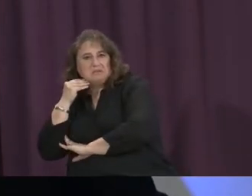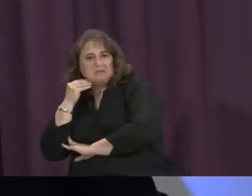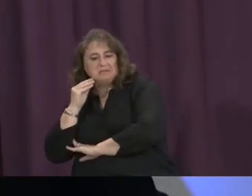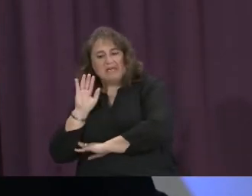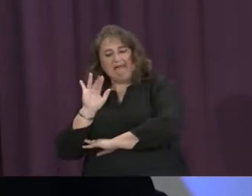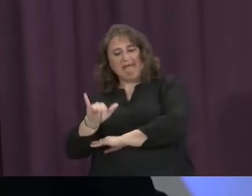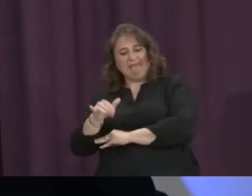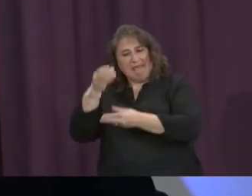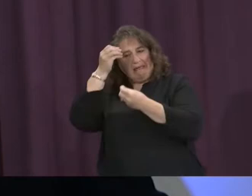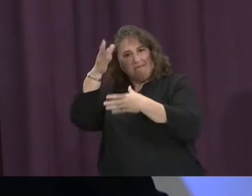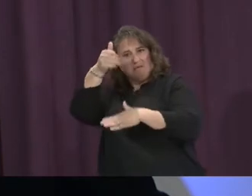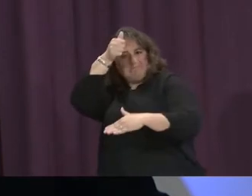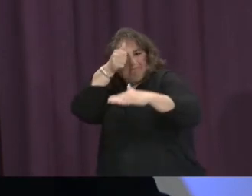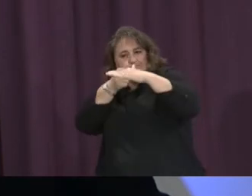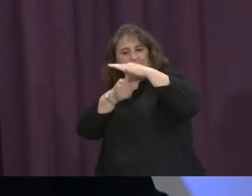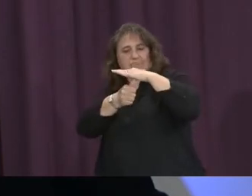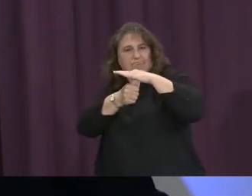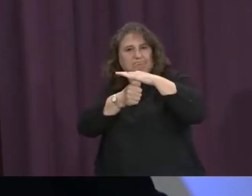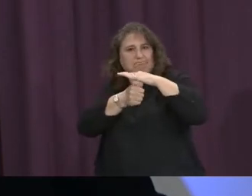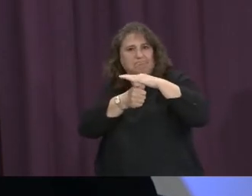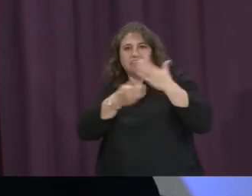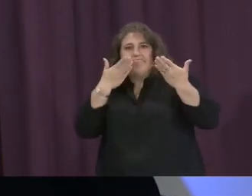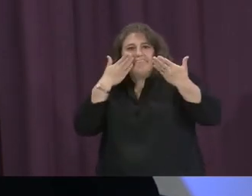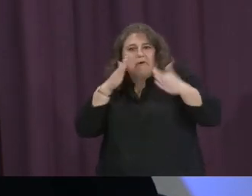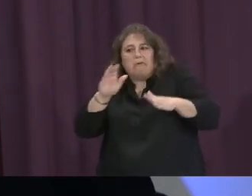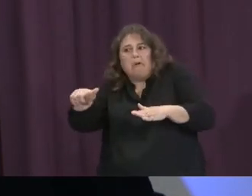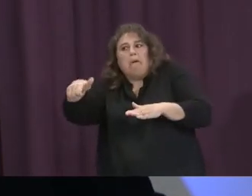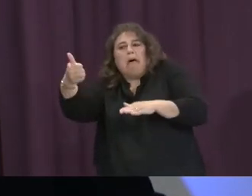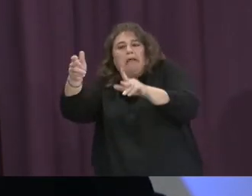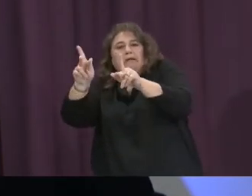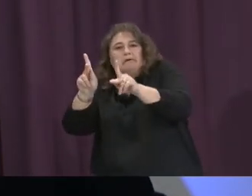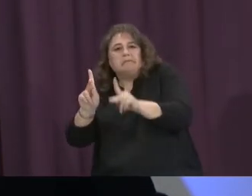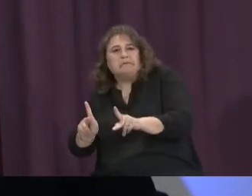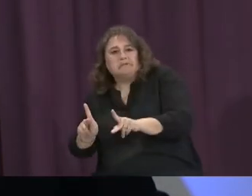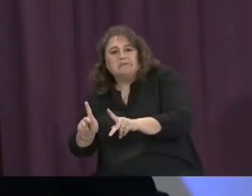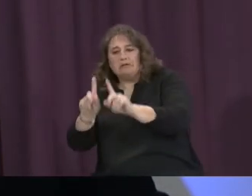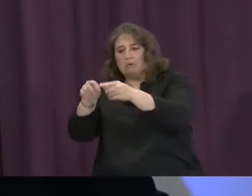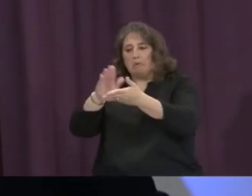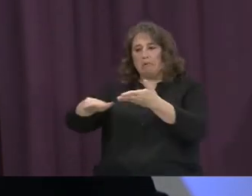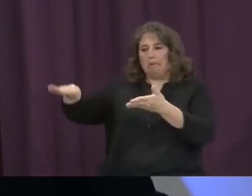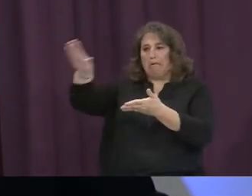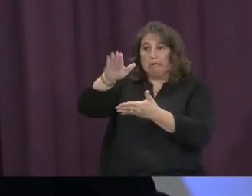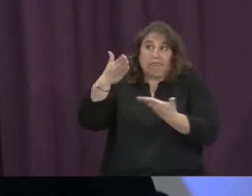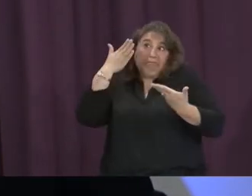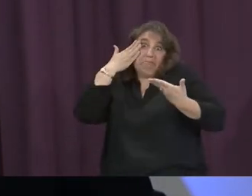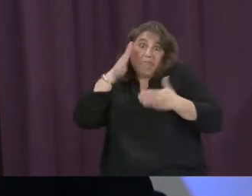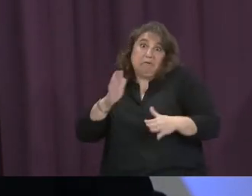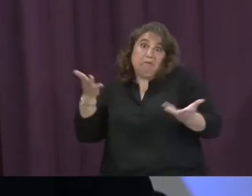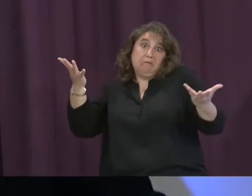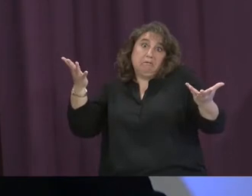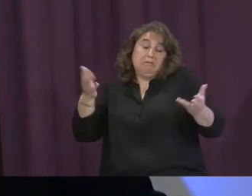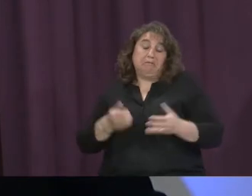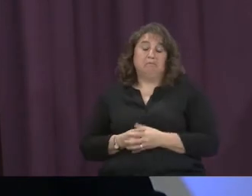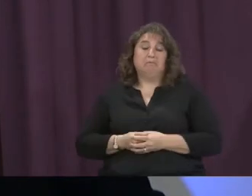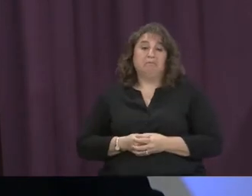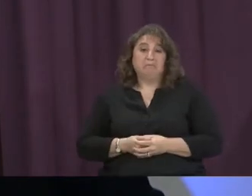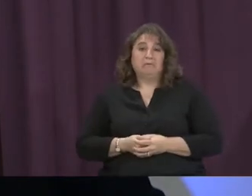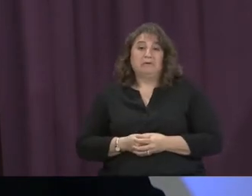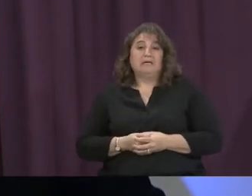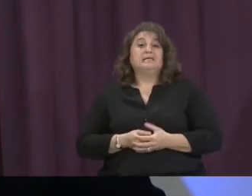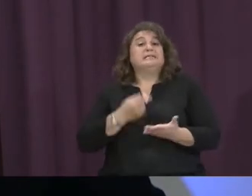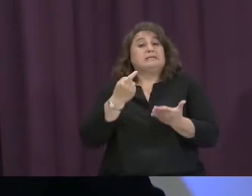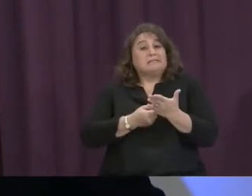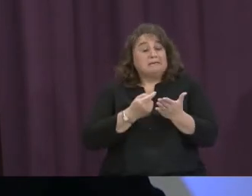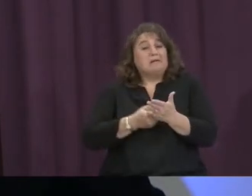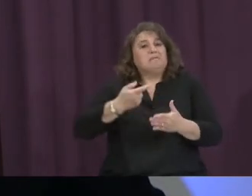times that, you know, we don't know about people, what their education is or anything. And you know, sometimes that comes into those assumptions